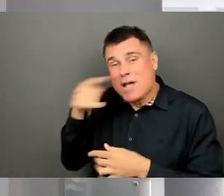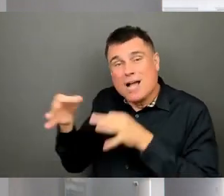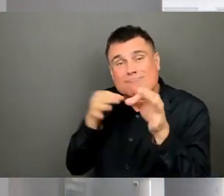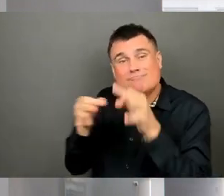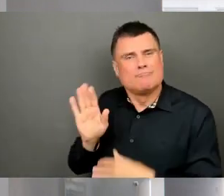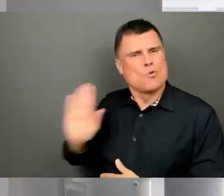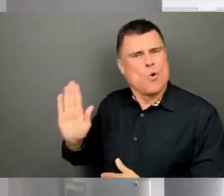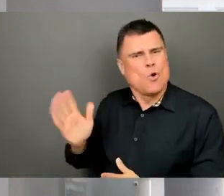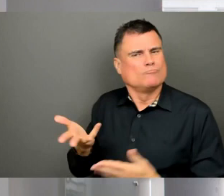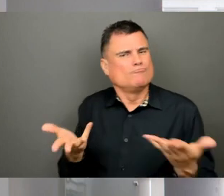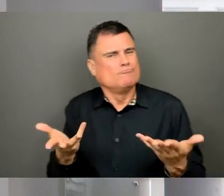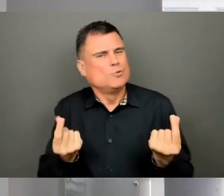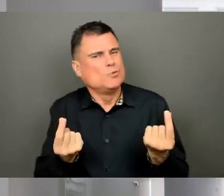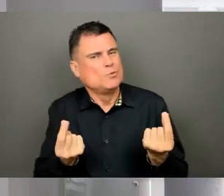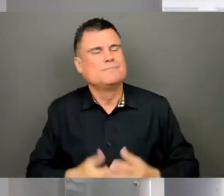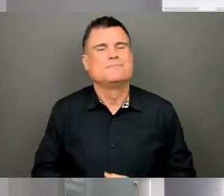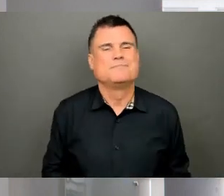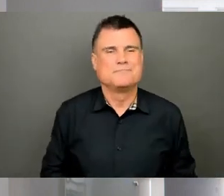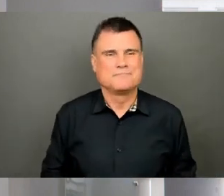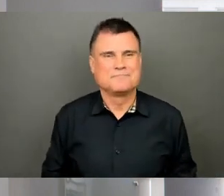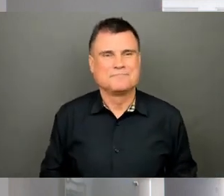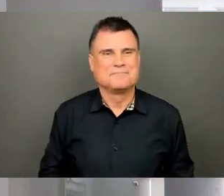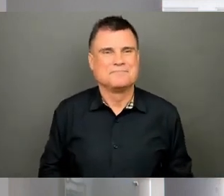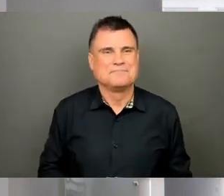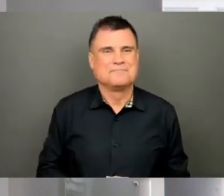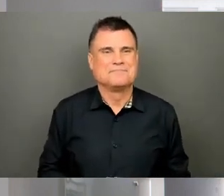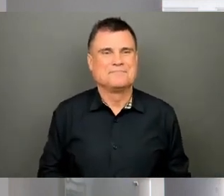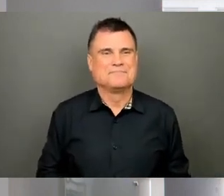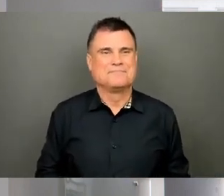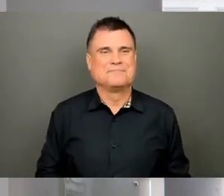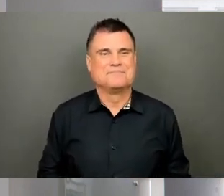that groove and how it fits within her body and her reach. Janan?